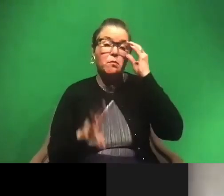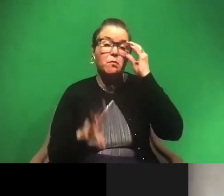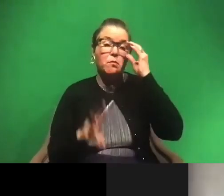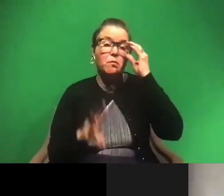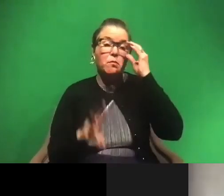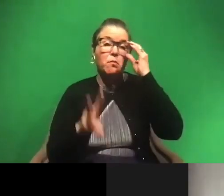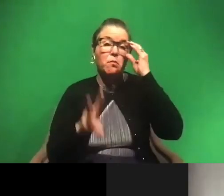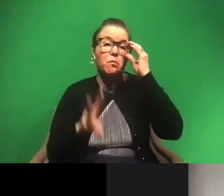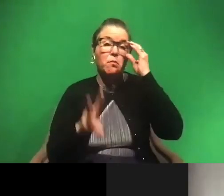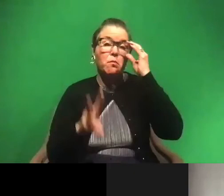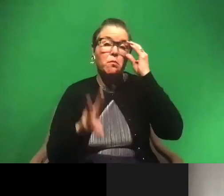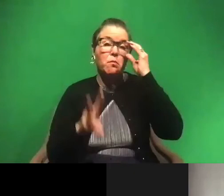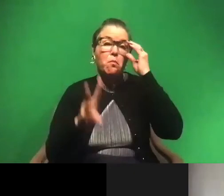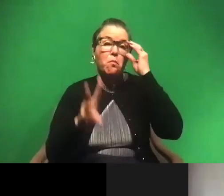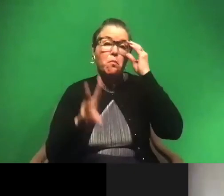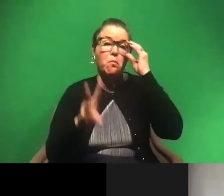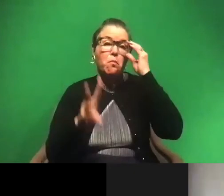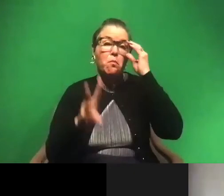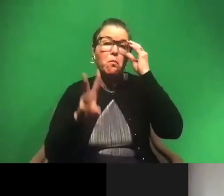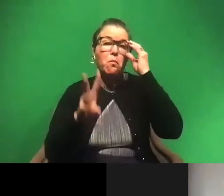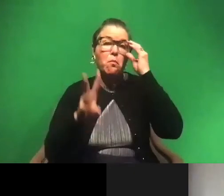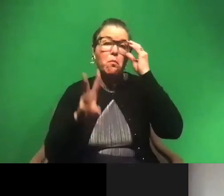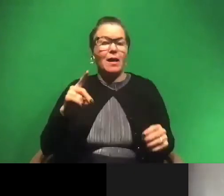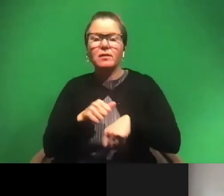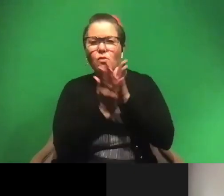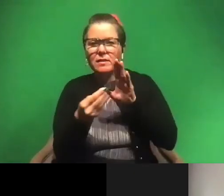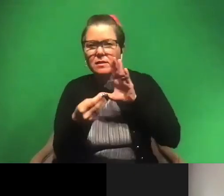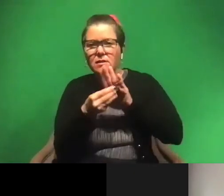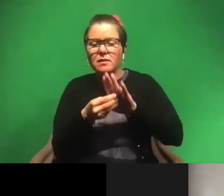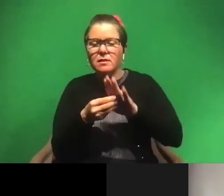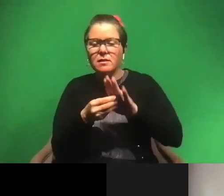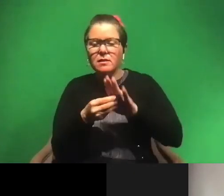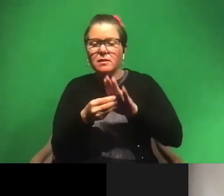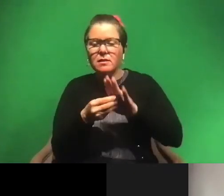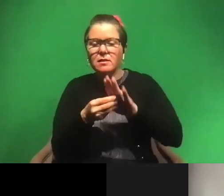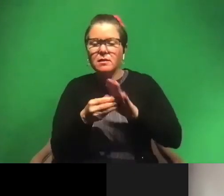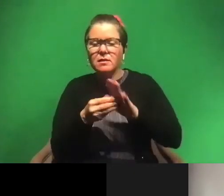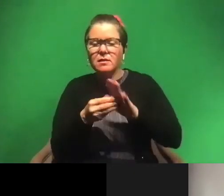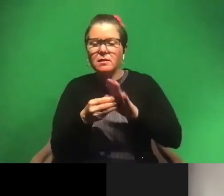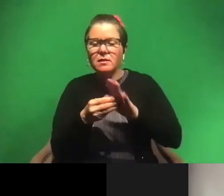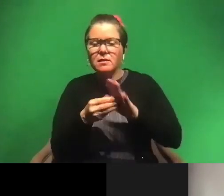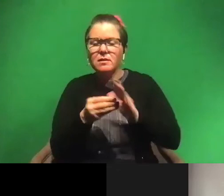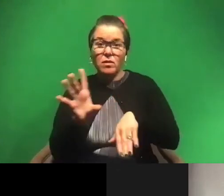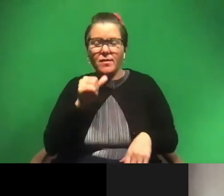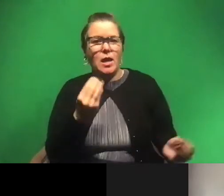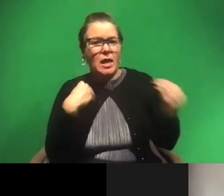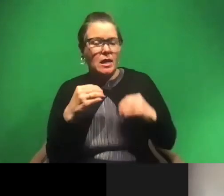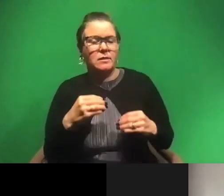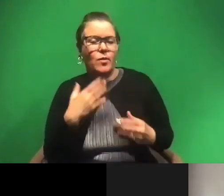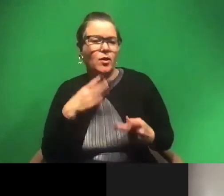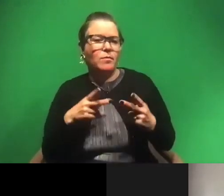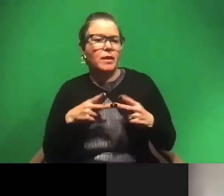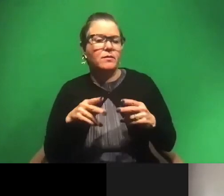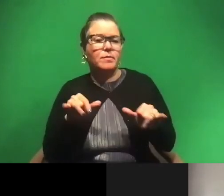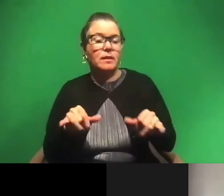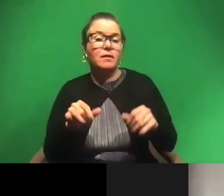in crevices. They're stuck down onto the floor. And if they weren't, they'd probably get eaten. So those are good places for them to be. The